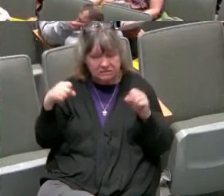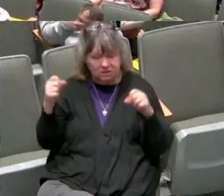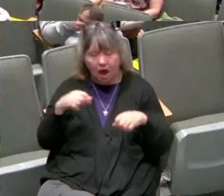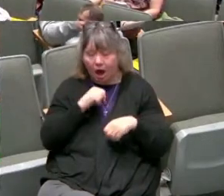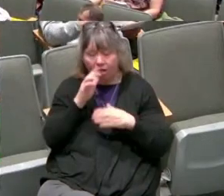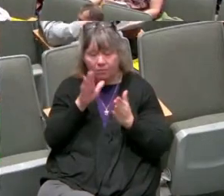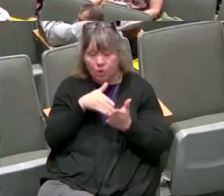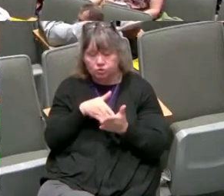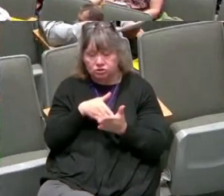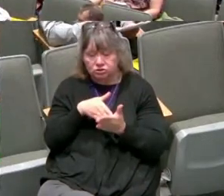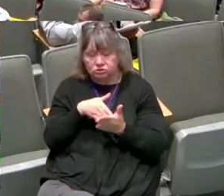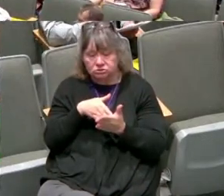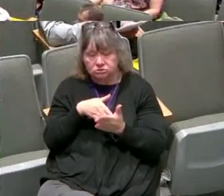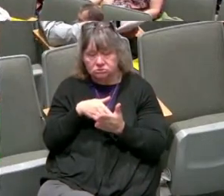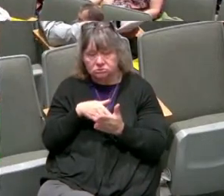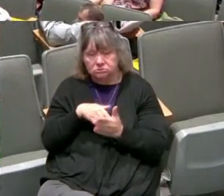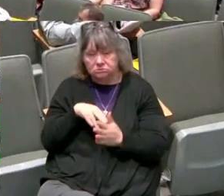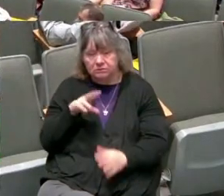all opposed